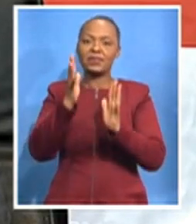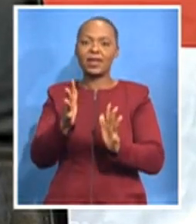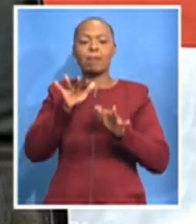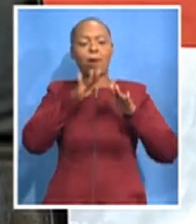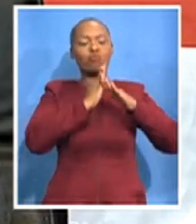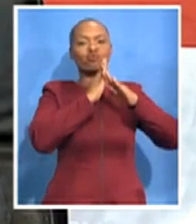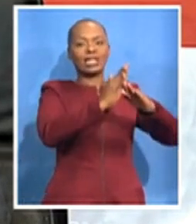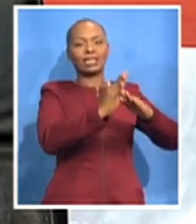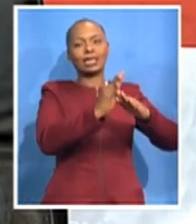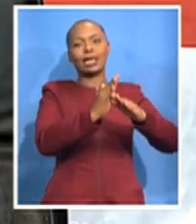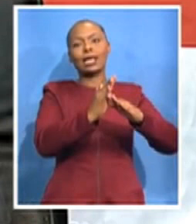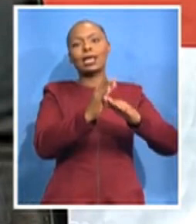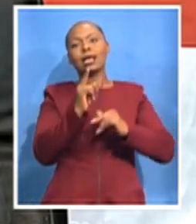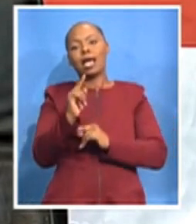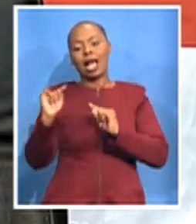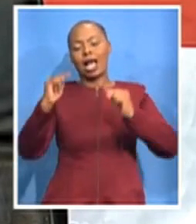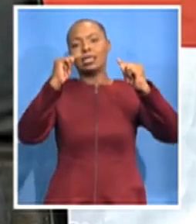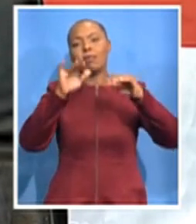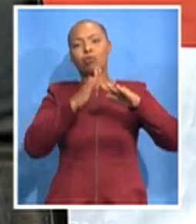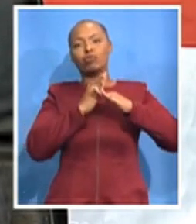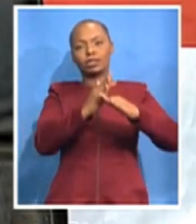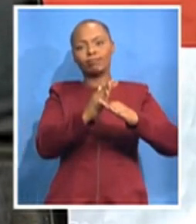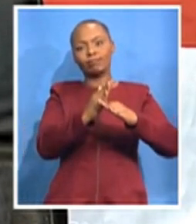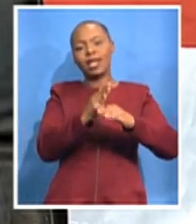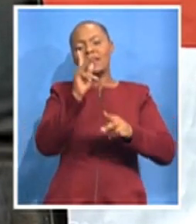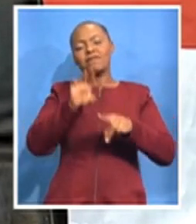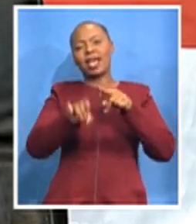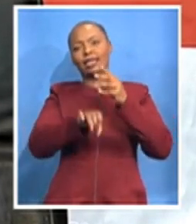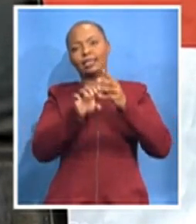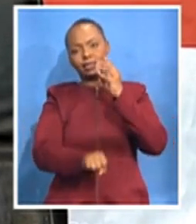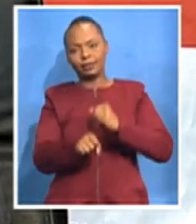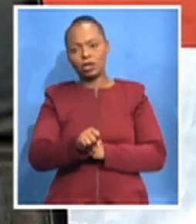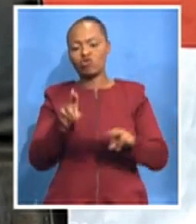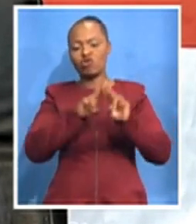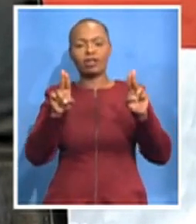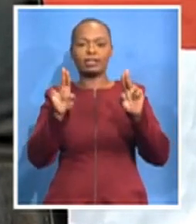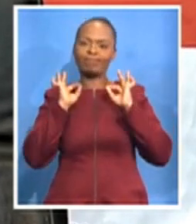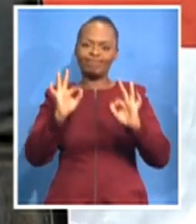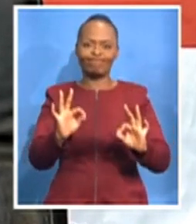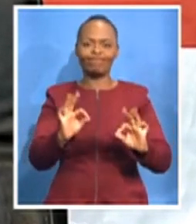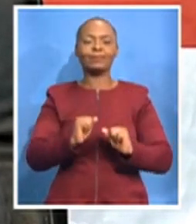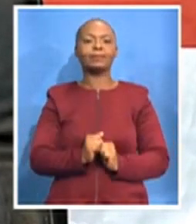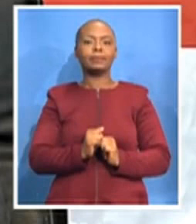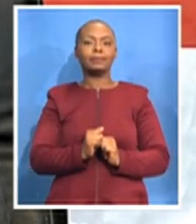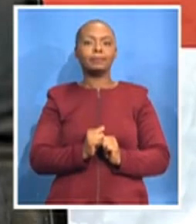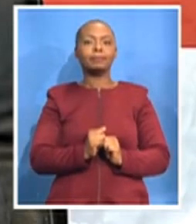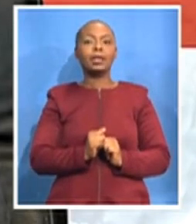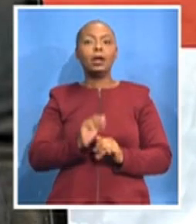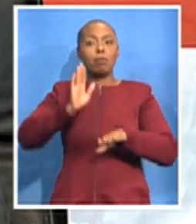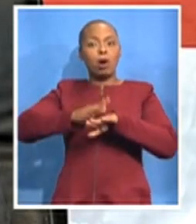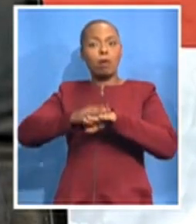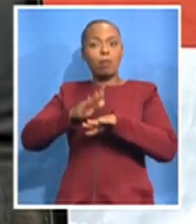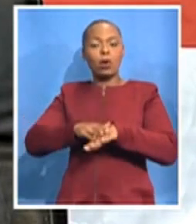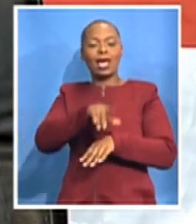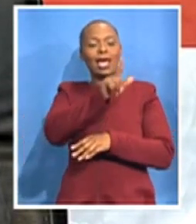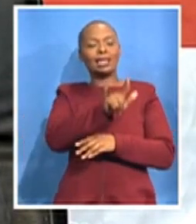preliminary findings were not substantiated. Further, that LWNW